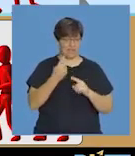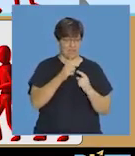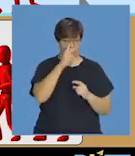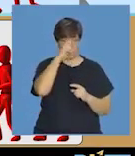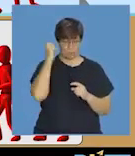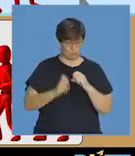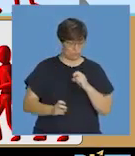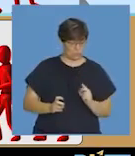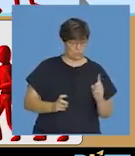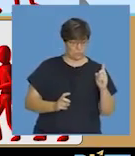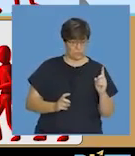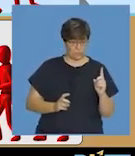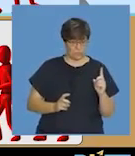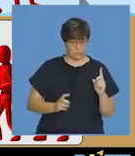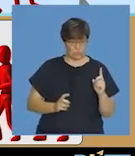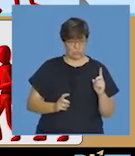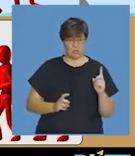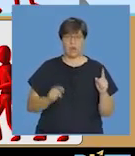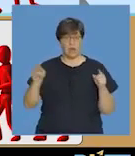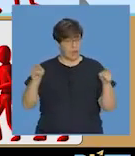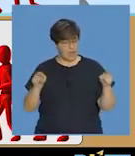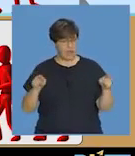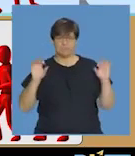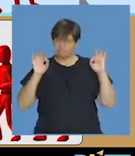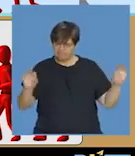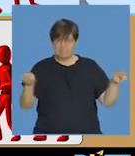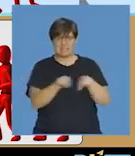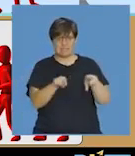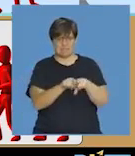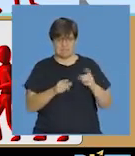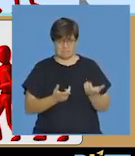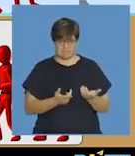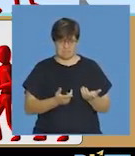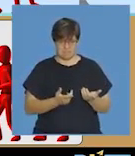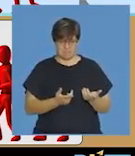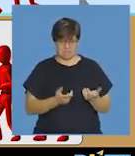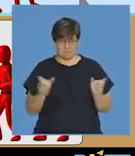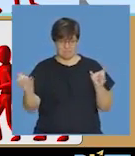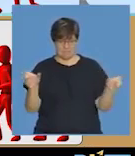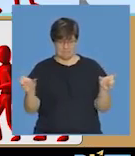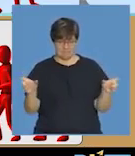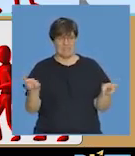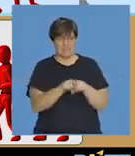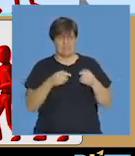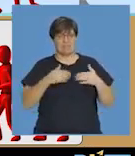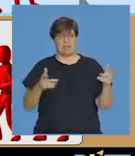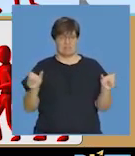here. Equal forces on both sides now, okay? Just like right at the